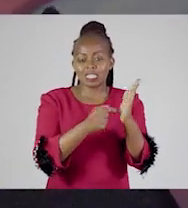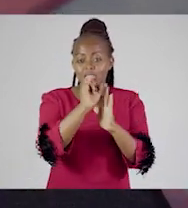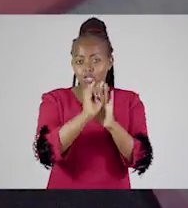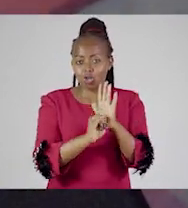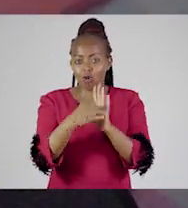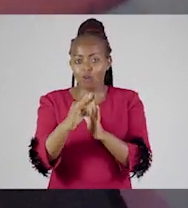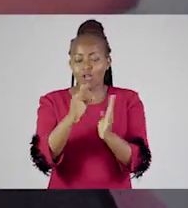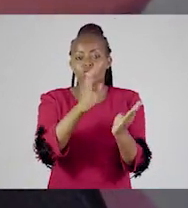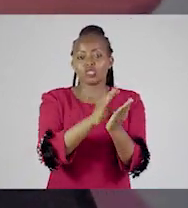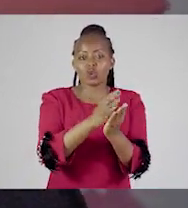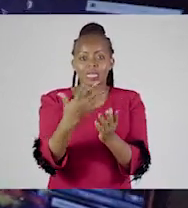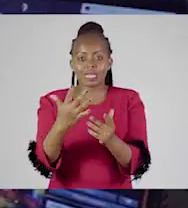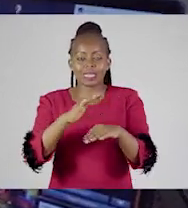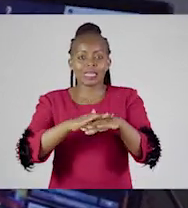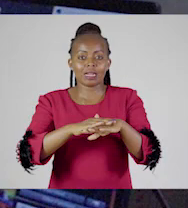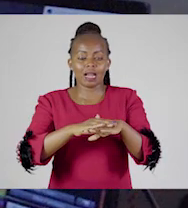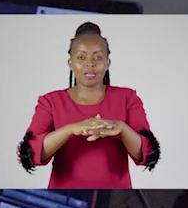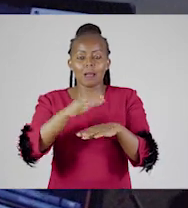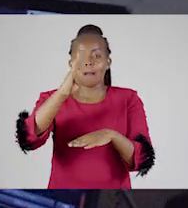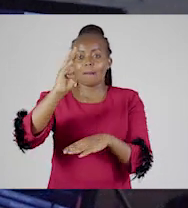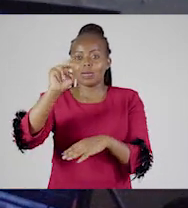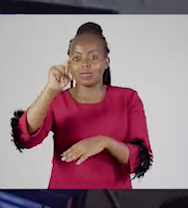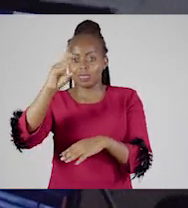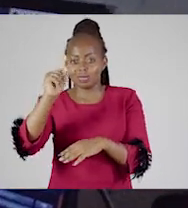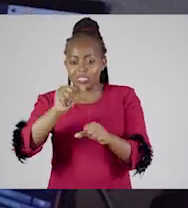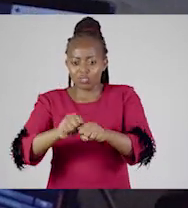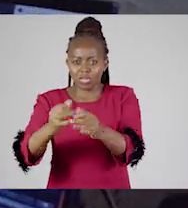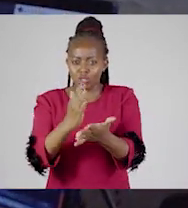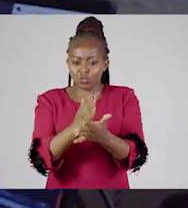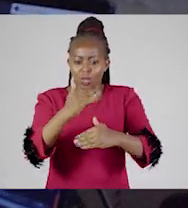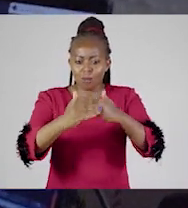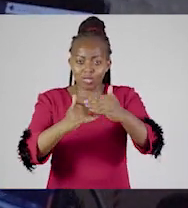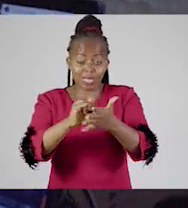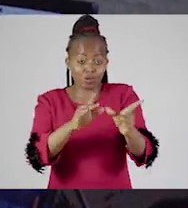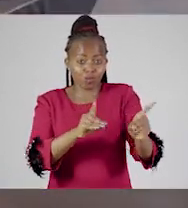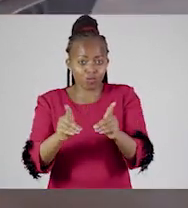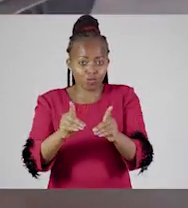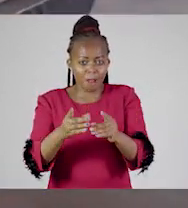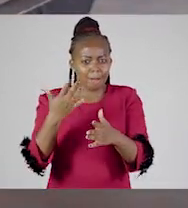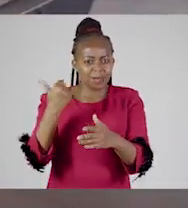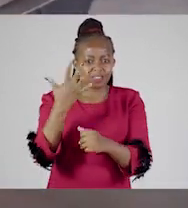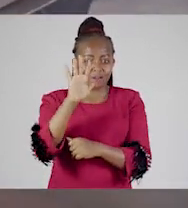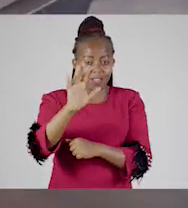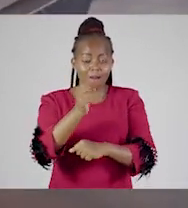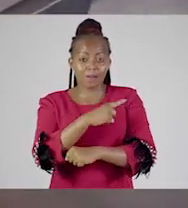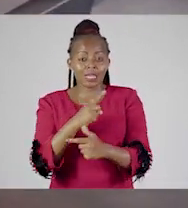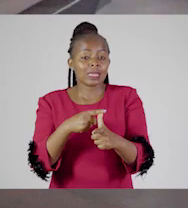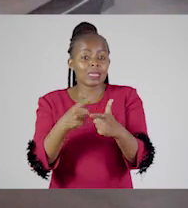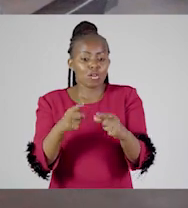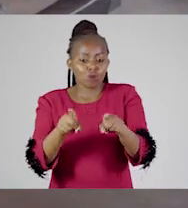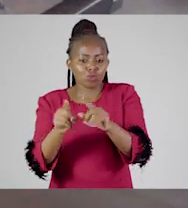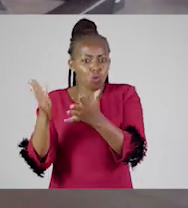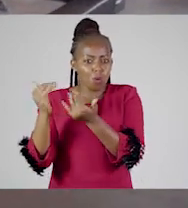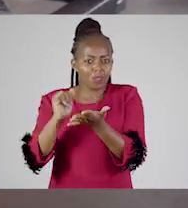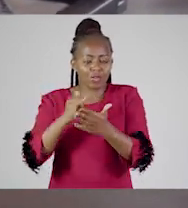digitization of the archive that is housed at the main branch on Banda Street. This is a process that we have been doing for the past 5 months, and